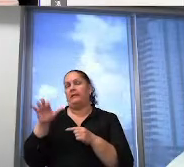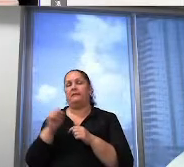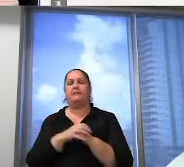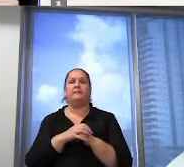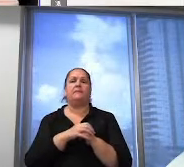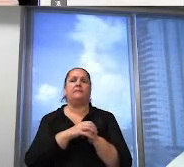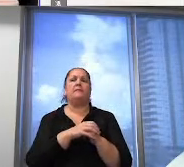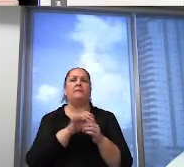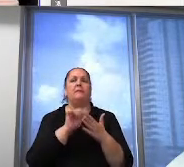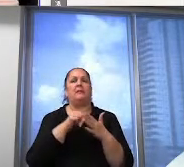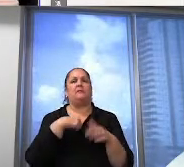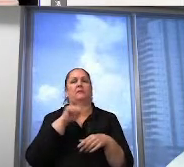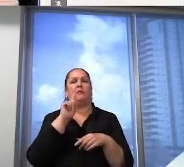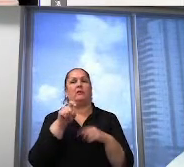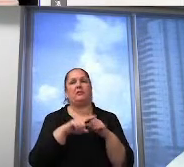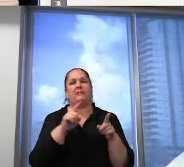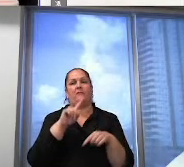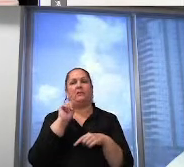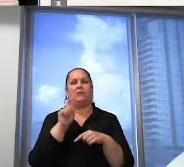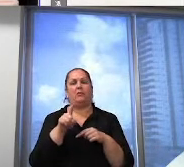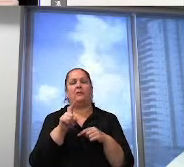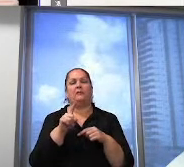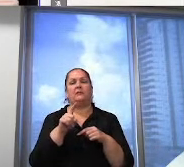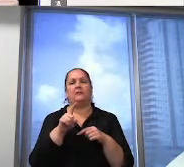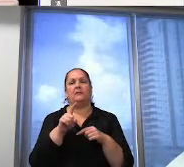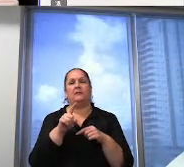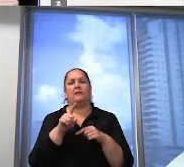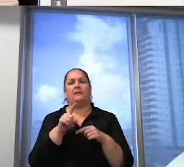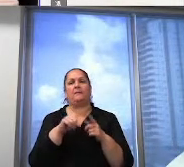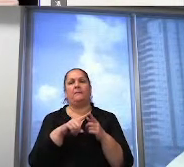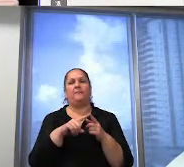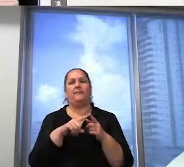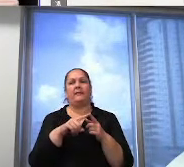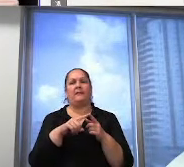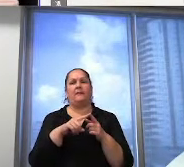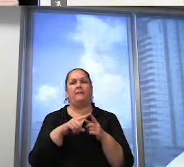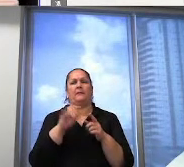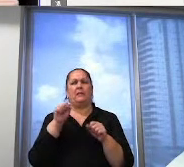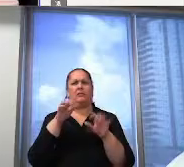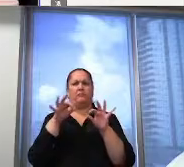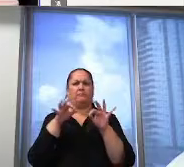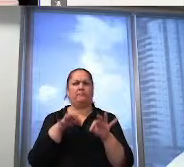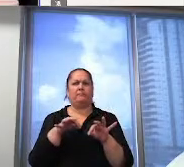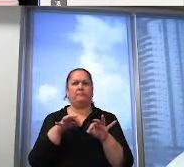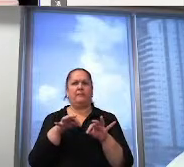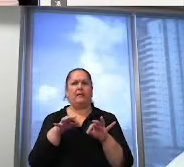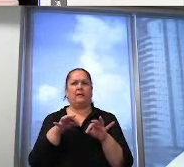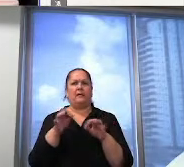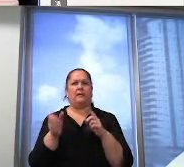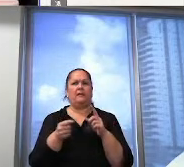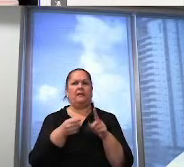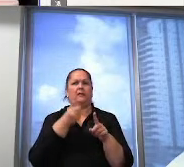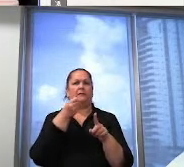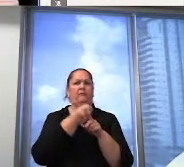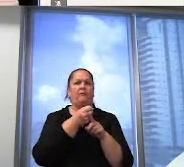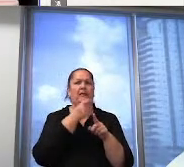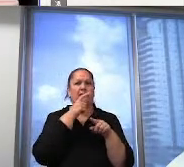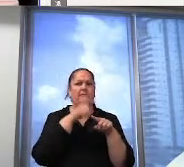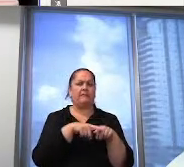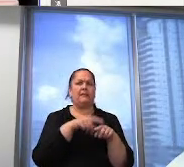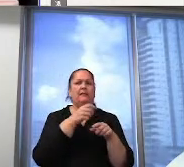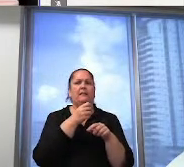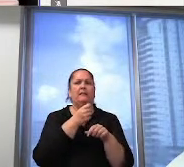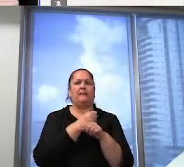miles. Here's where I was going with that question. It was actually a different question I was headed toward, which is, what can you tell us about the effect on reliability,